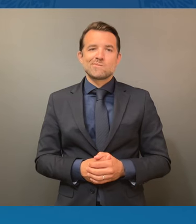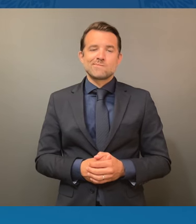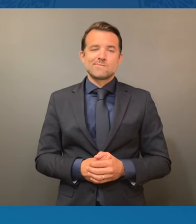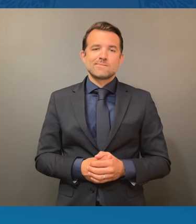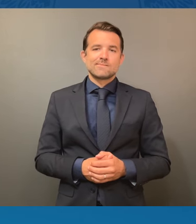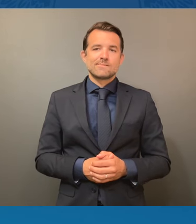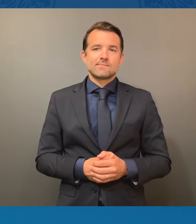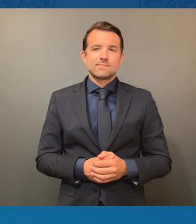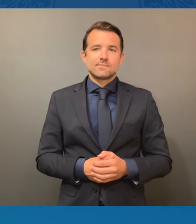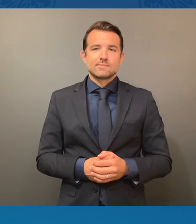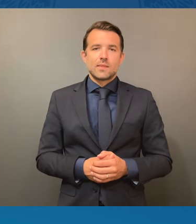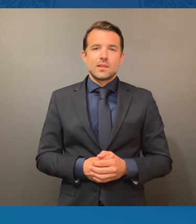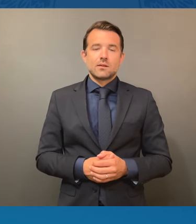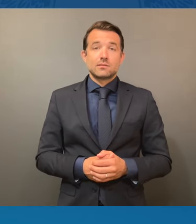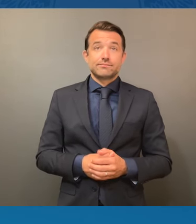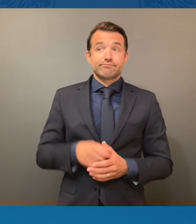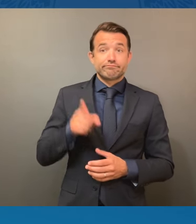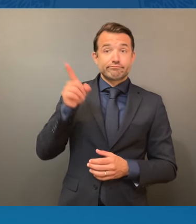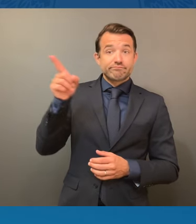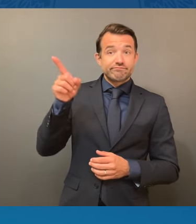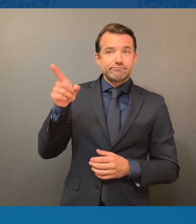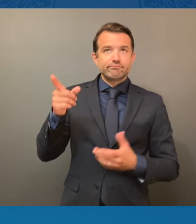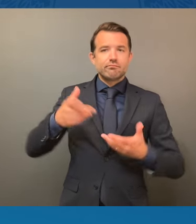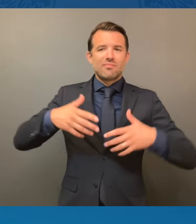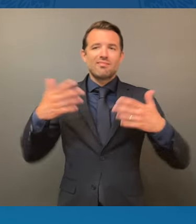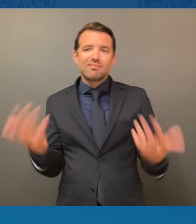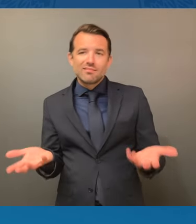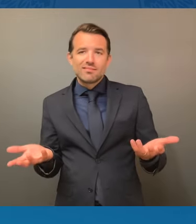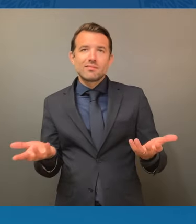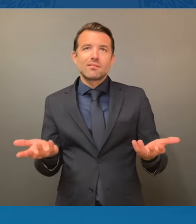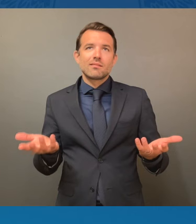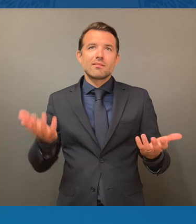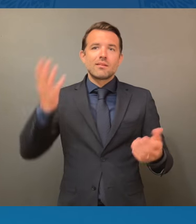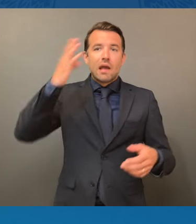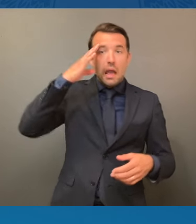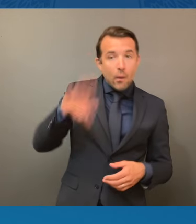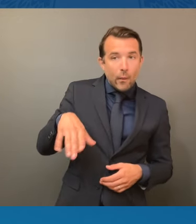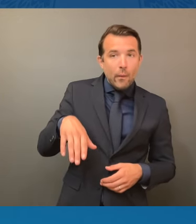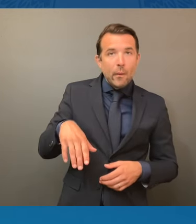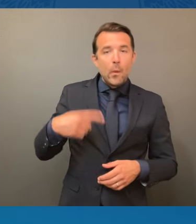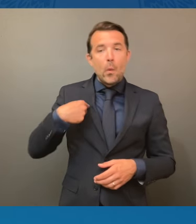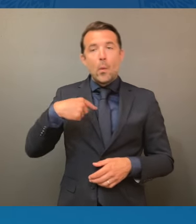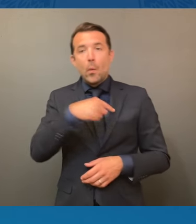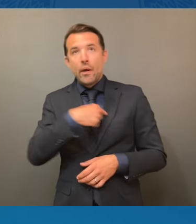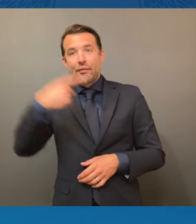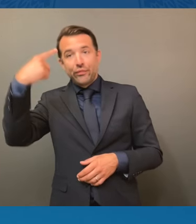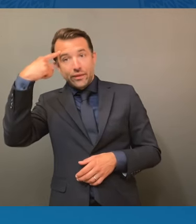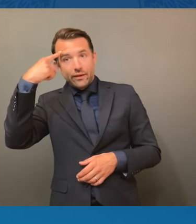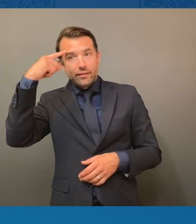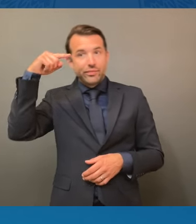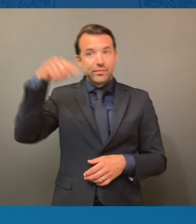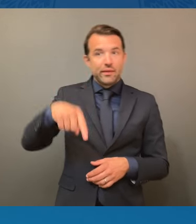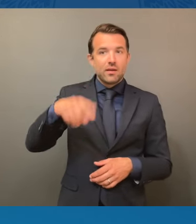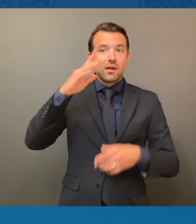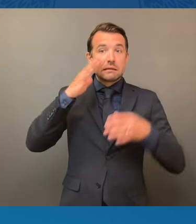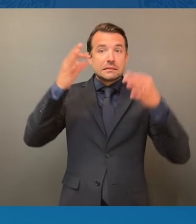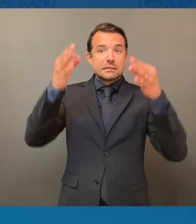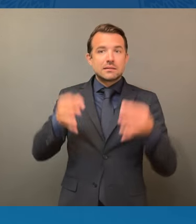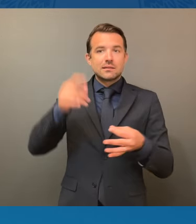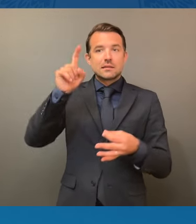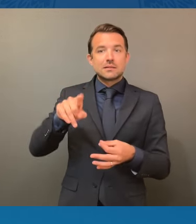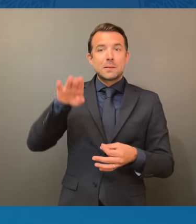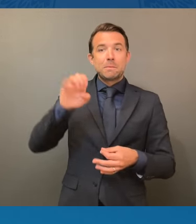claim that, well, you know, we just think that this is a decision that should be made by the